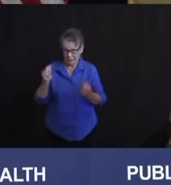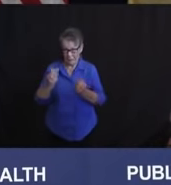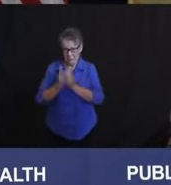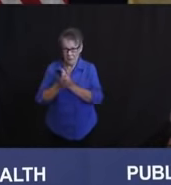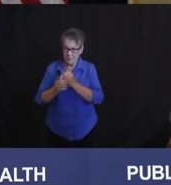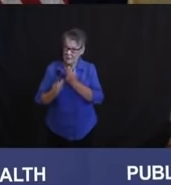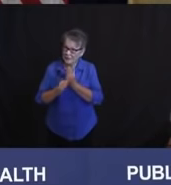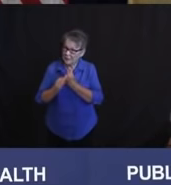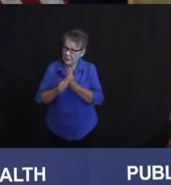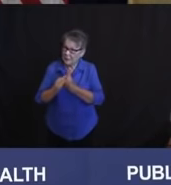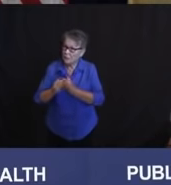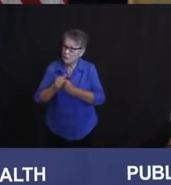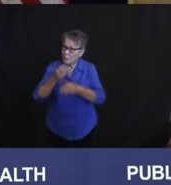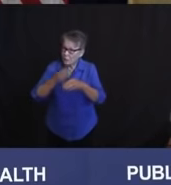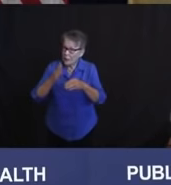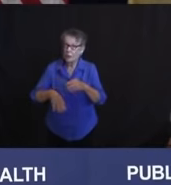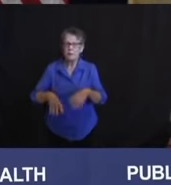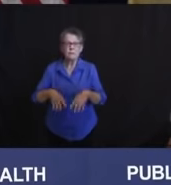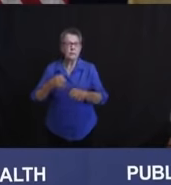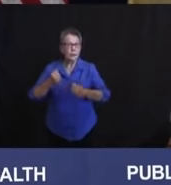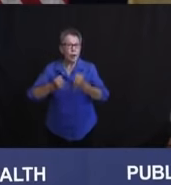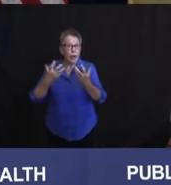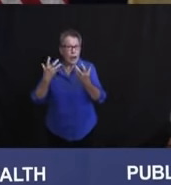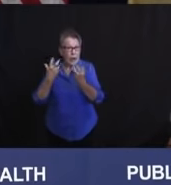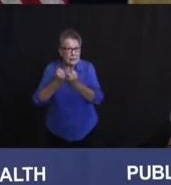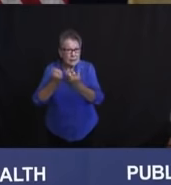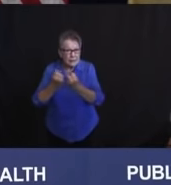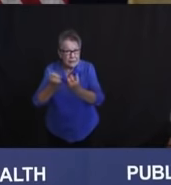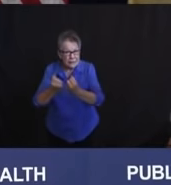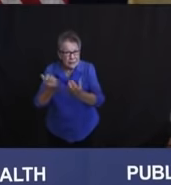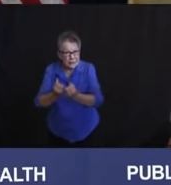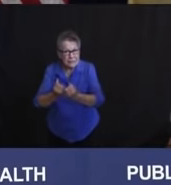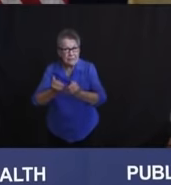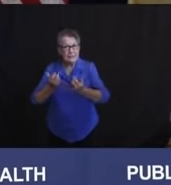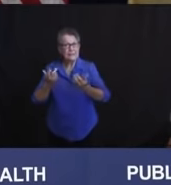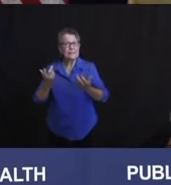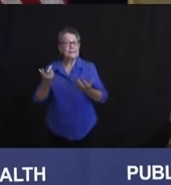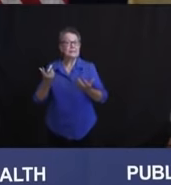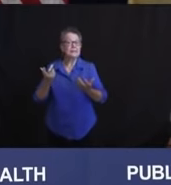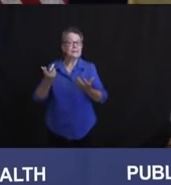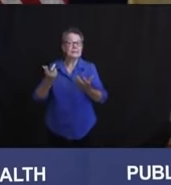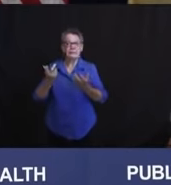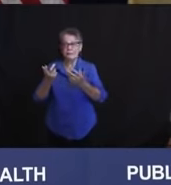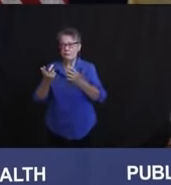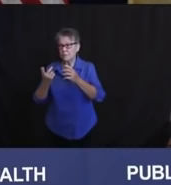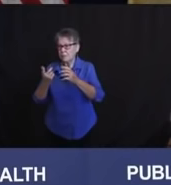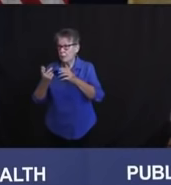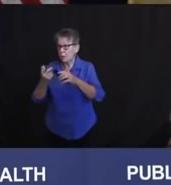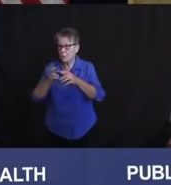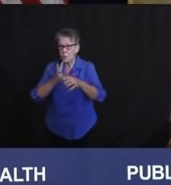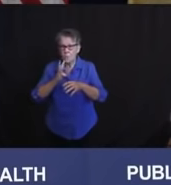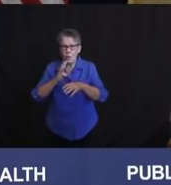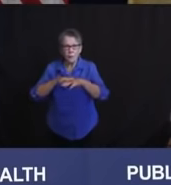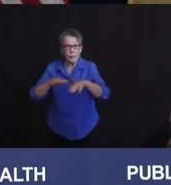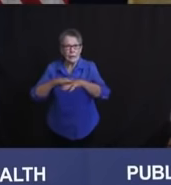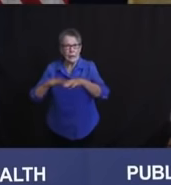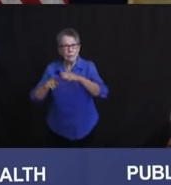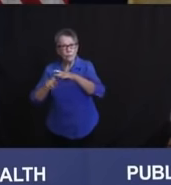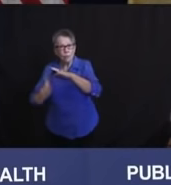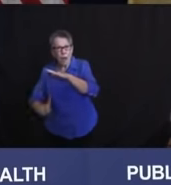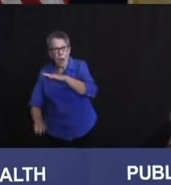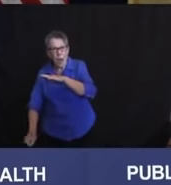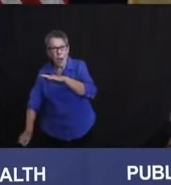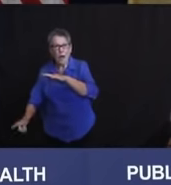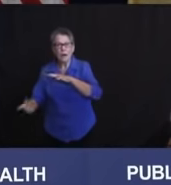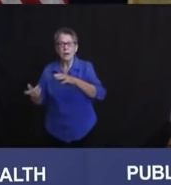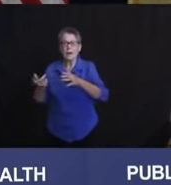enhanced patrols on both our waterways and our highways. So as far as DWI checkpoints, and it's